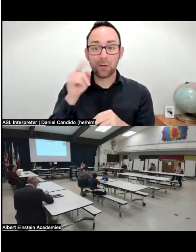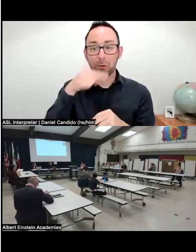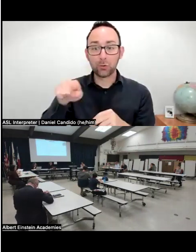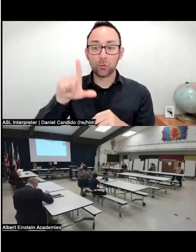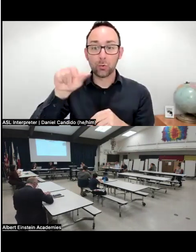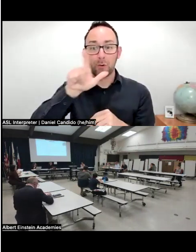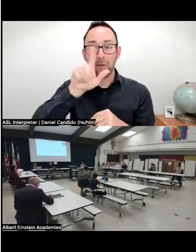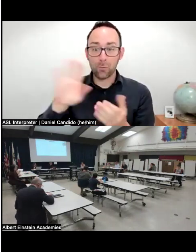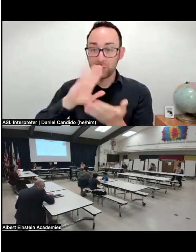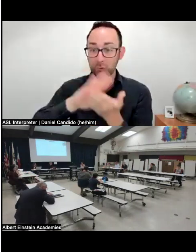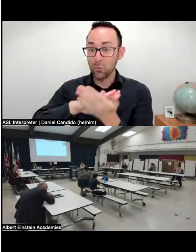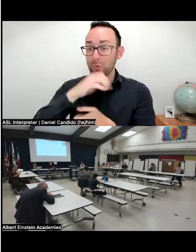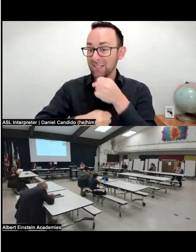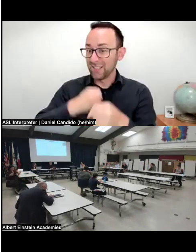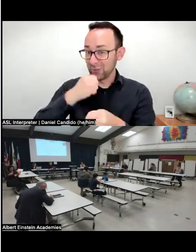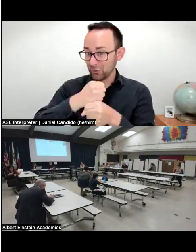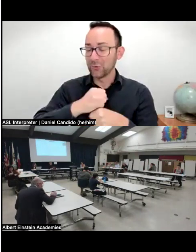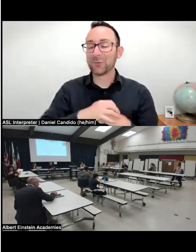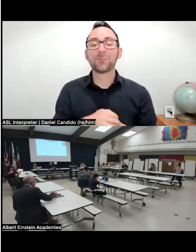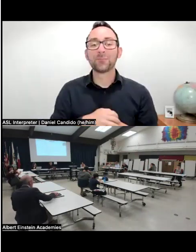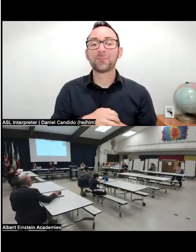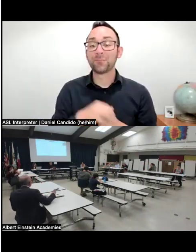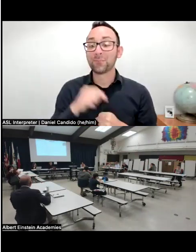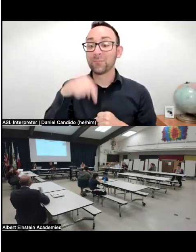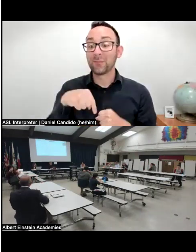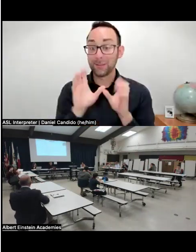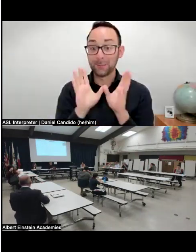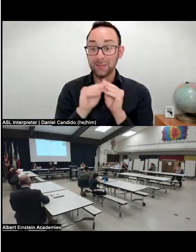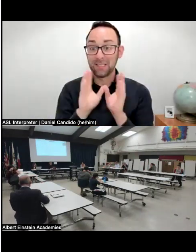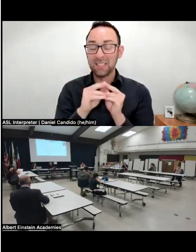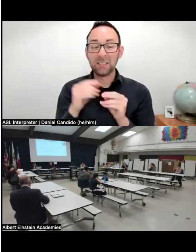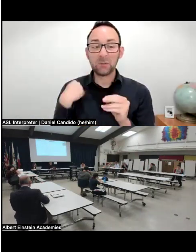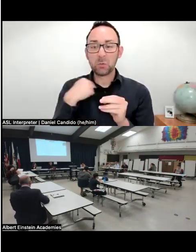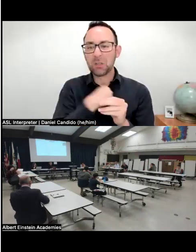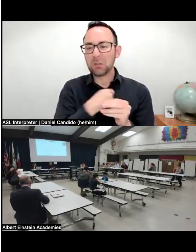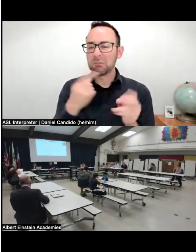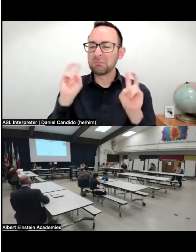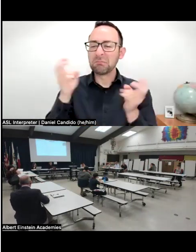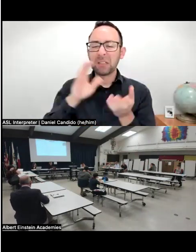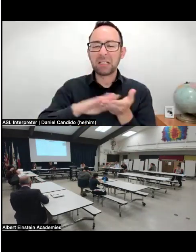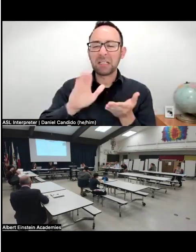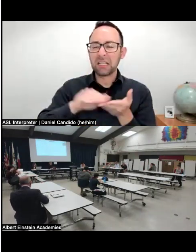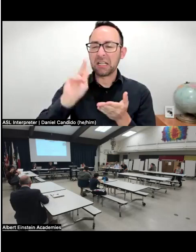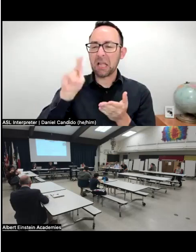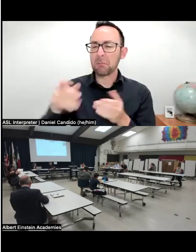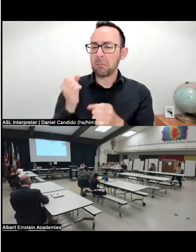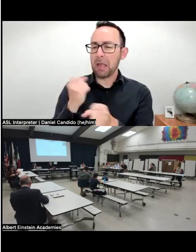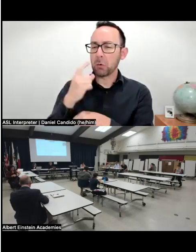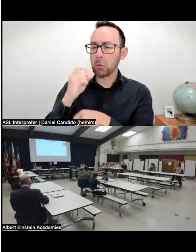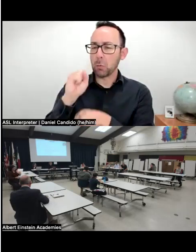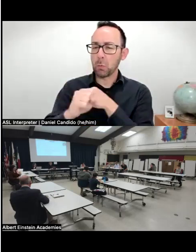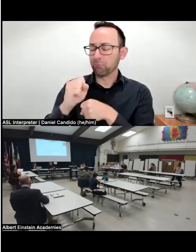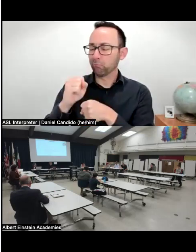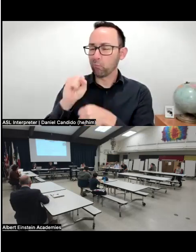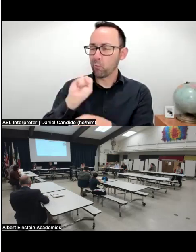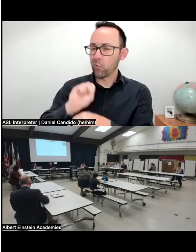2023-2024 school year. This is our meeting where we'll kind of just clean up our annual work tonight. We do have a few